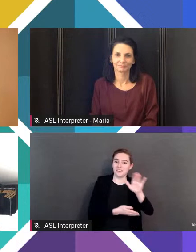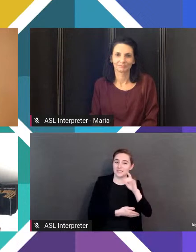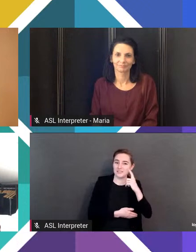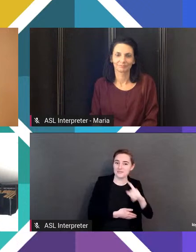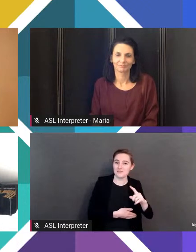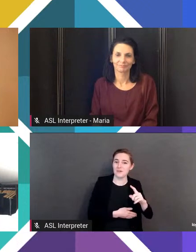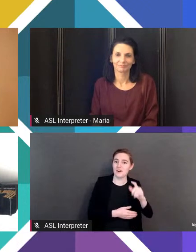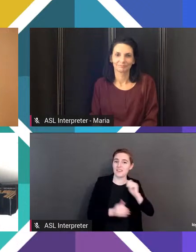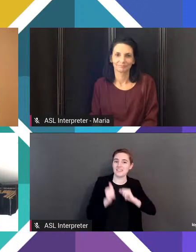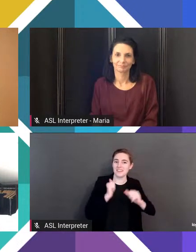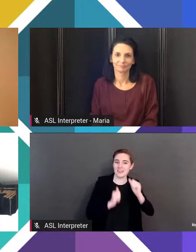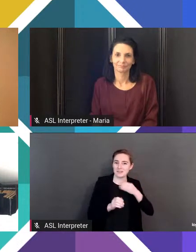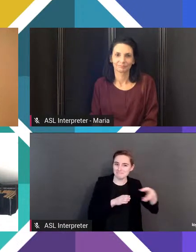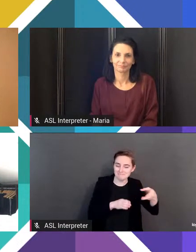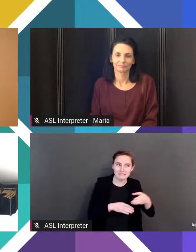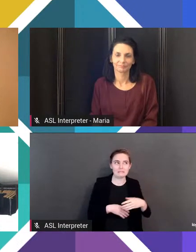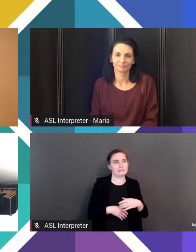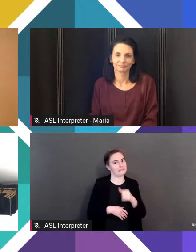representation goes.